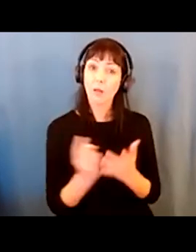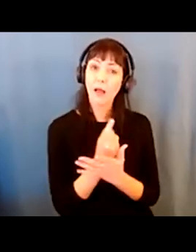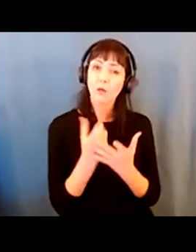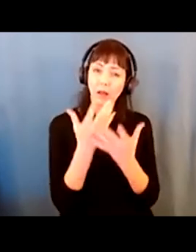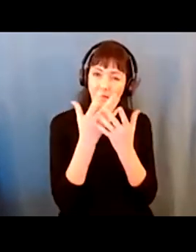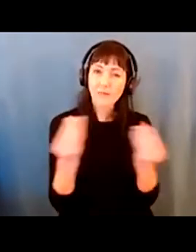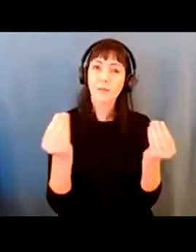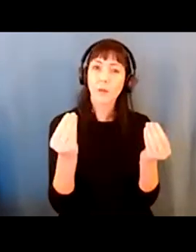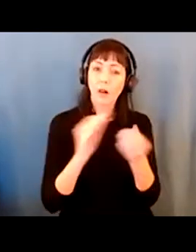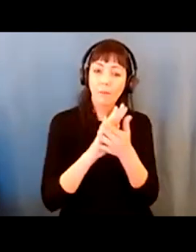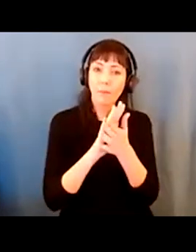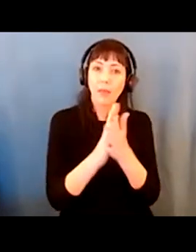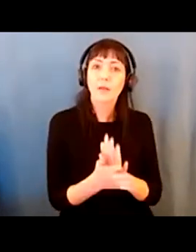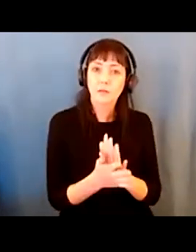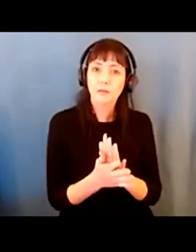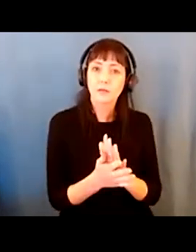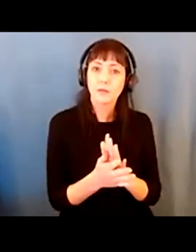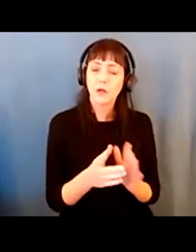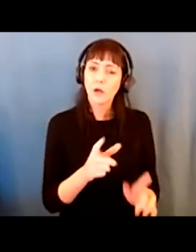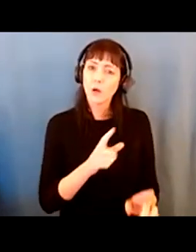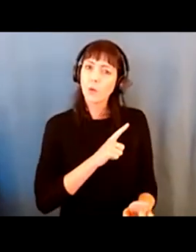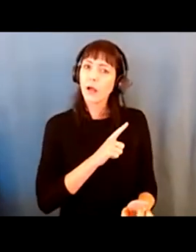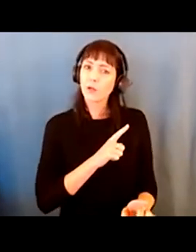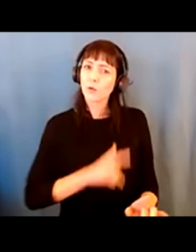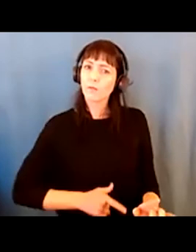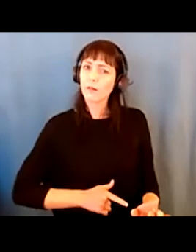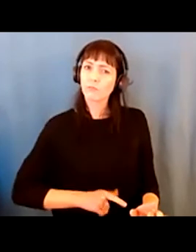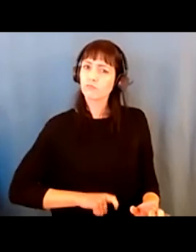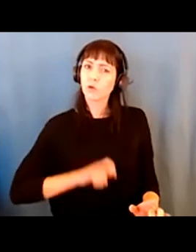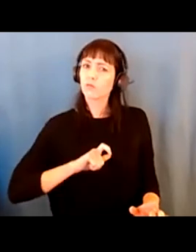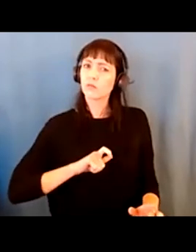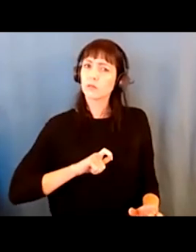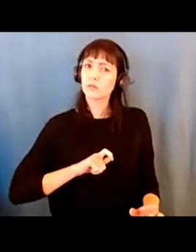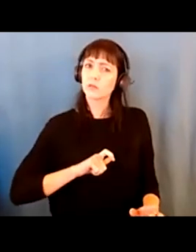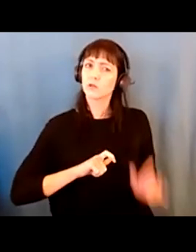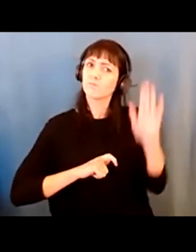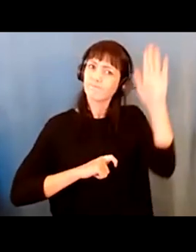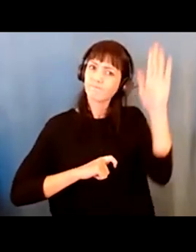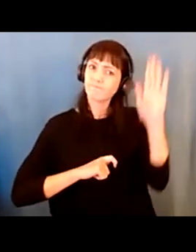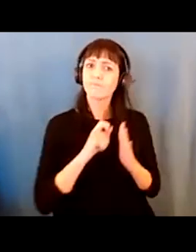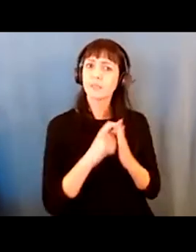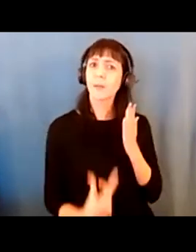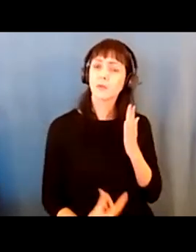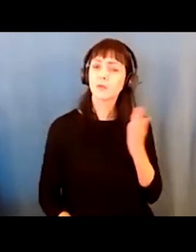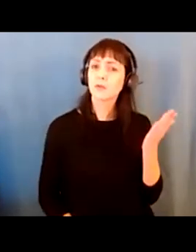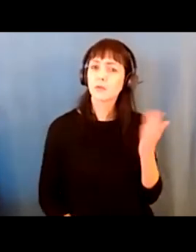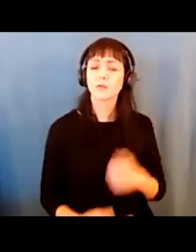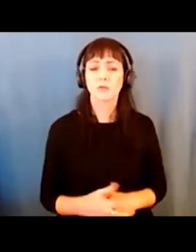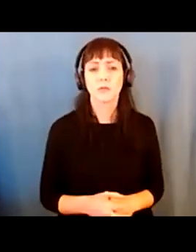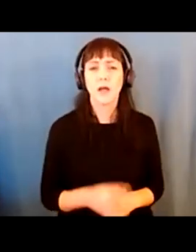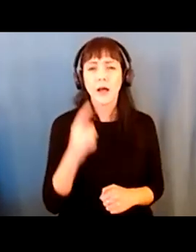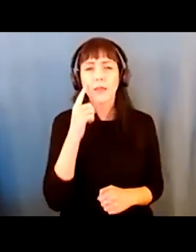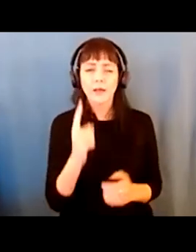people didn't feel confident to mention that. And I wondered if anybody wanted to pick up that. I know it was the question was around